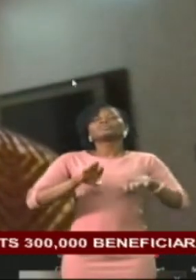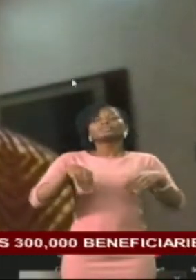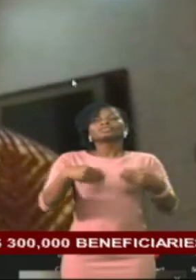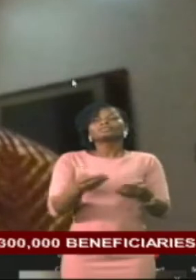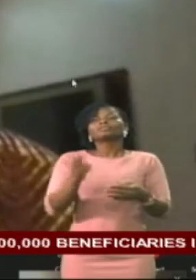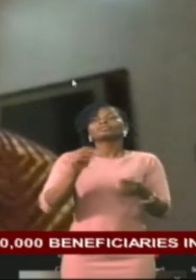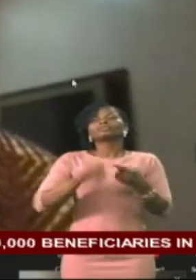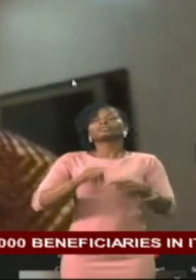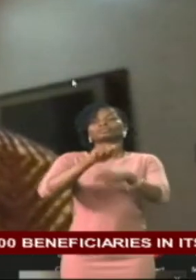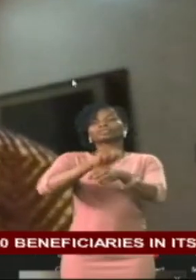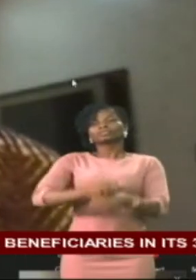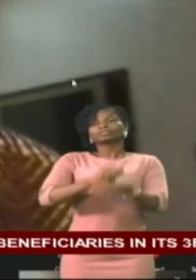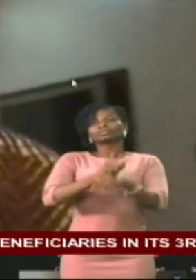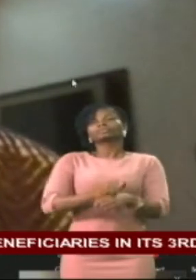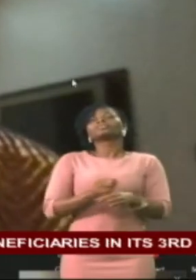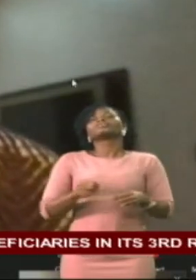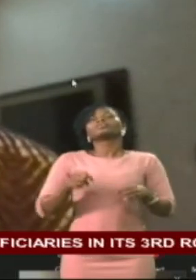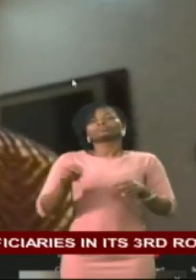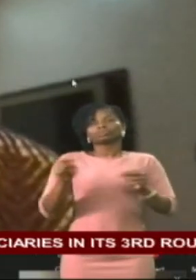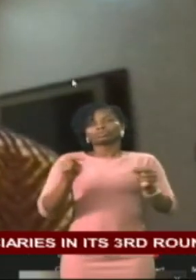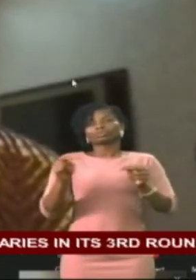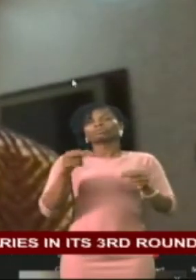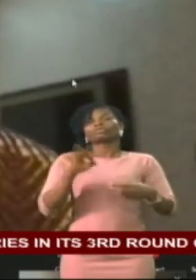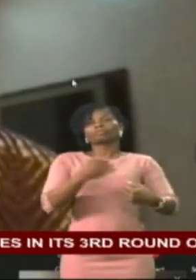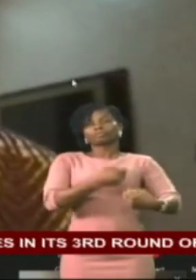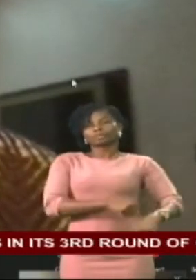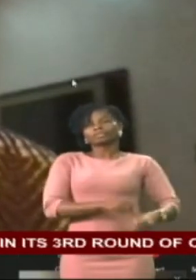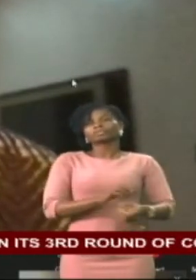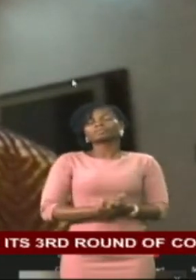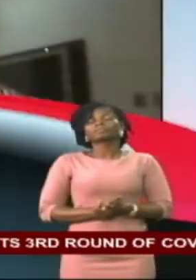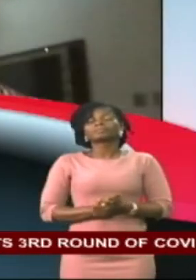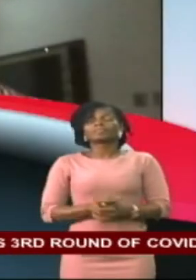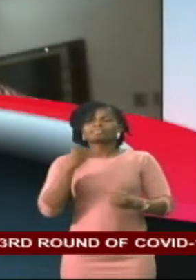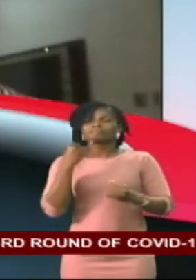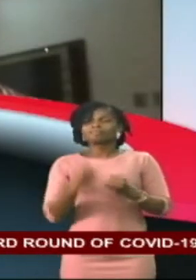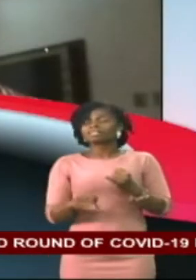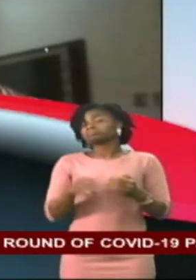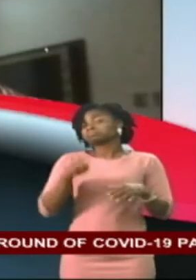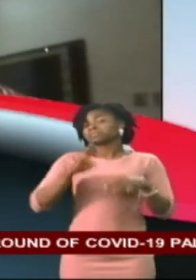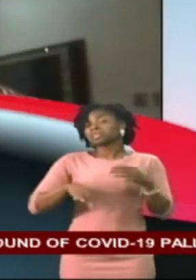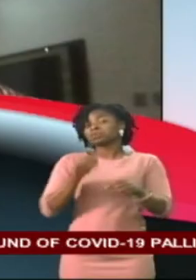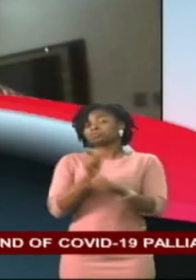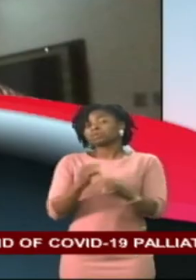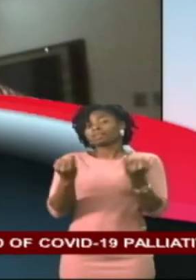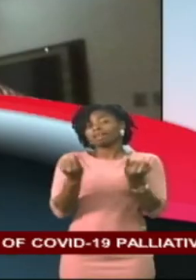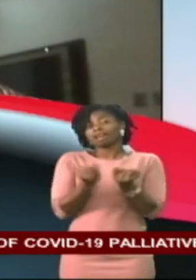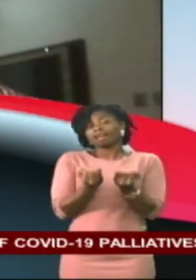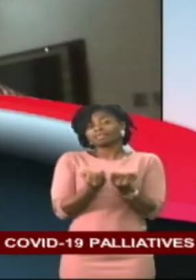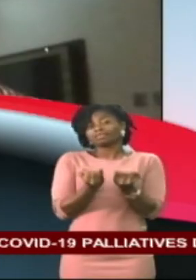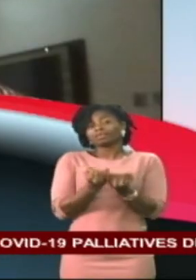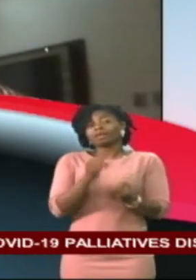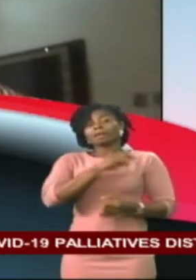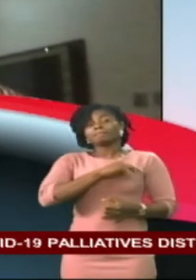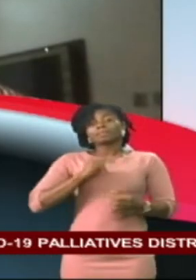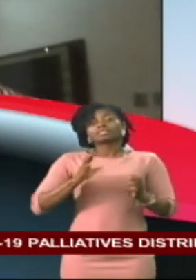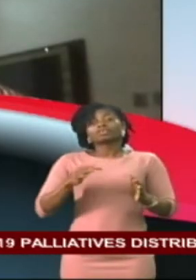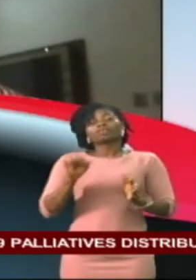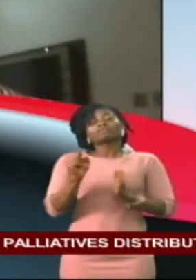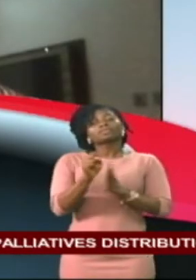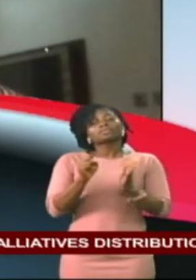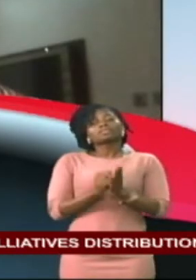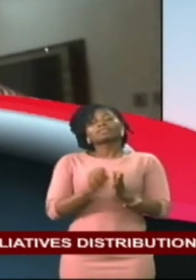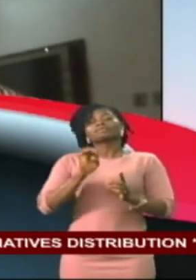that people already have in their communities. And finally, rather than work in isolation, the Minister of State Environment